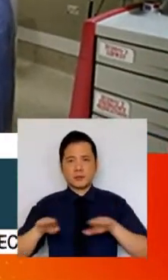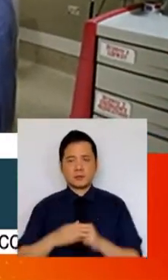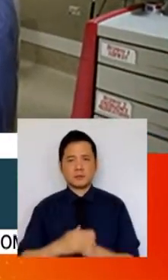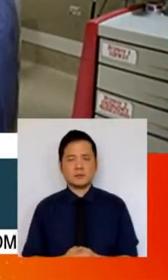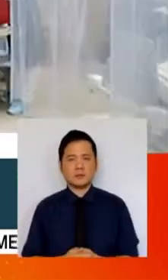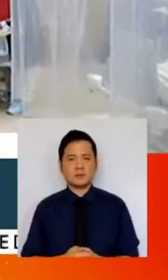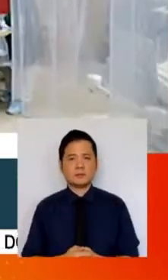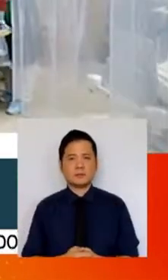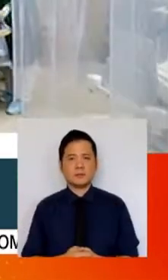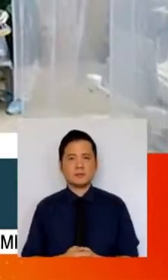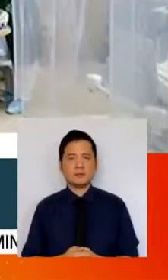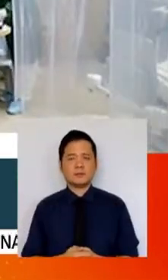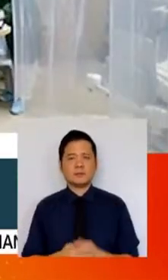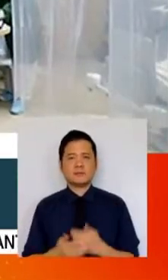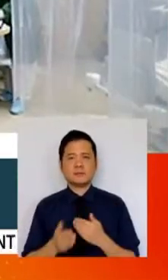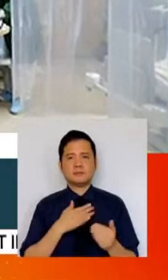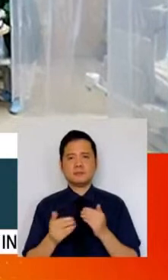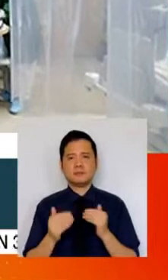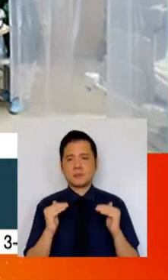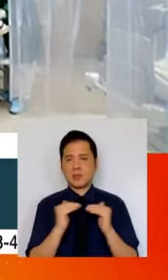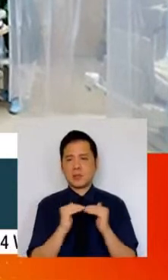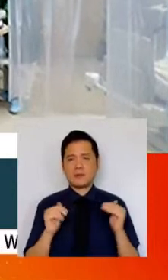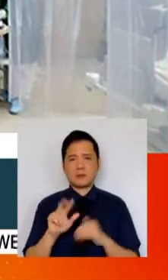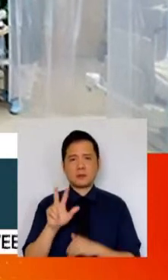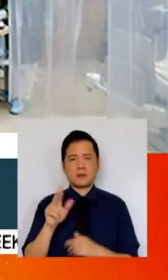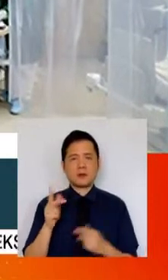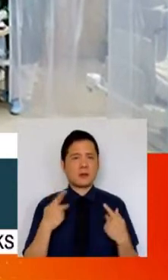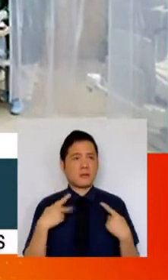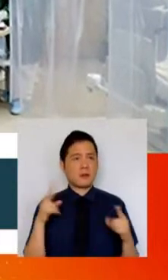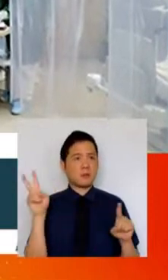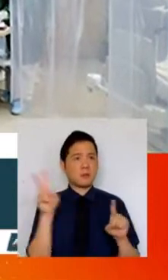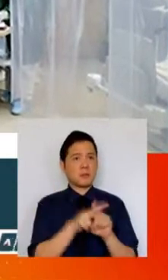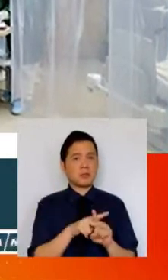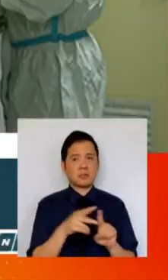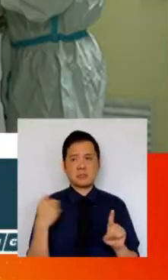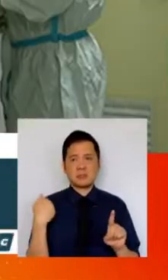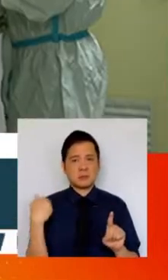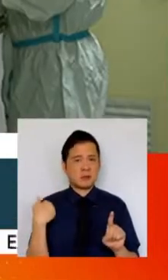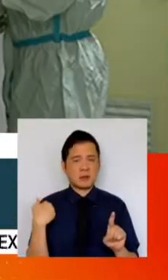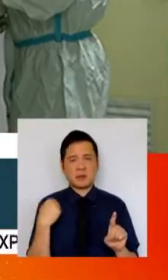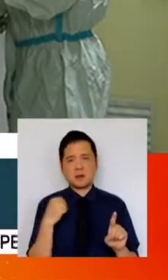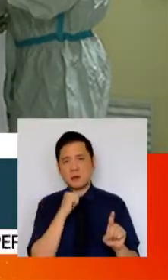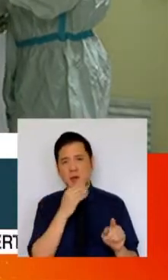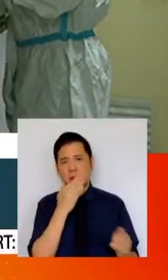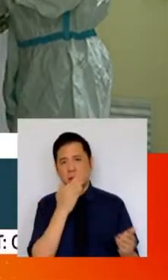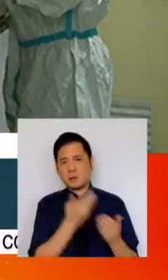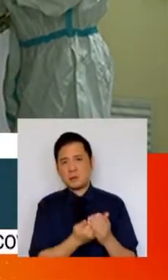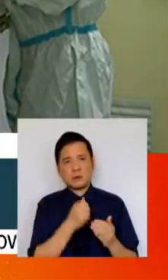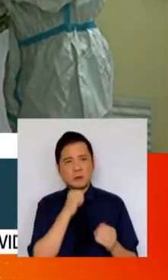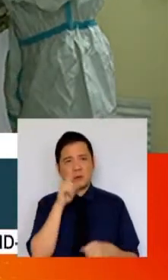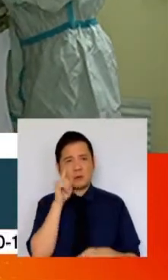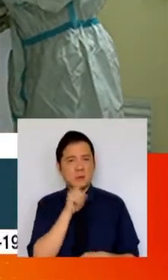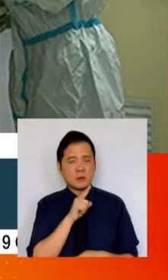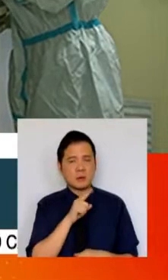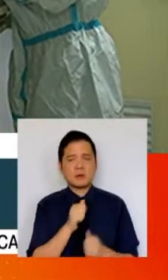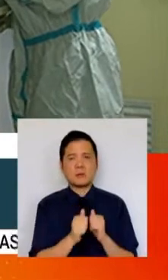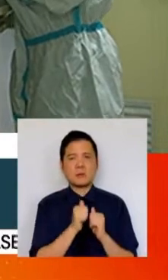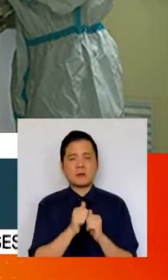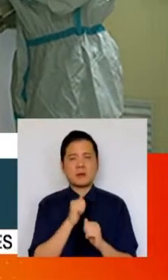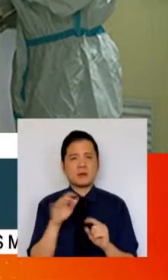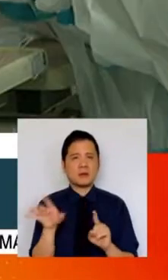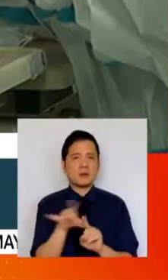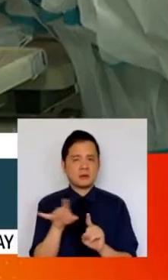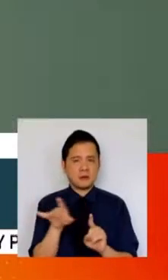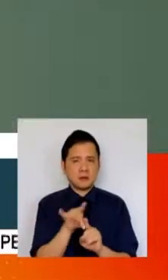alert level 3 tayo pero yung implementations ay hindi masyadong maganda at still people will be very mobile, mas